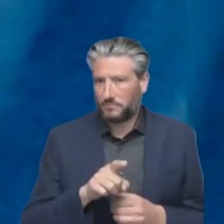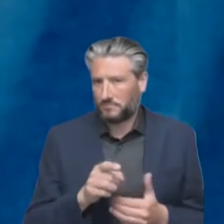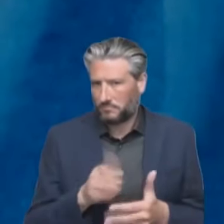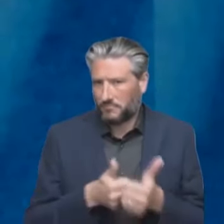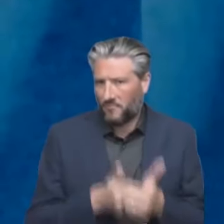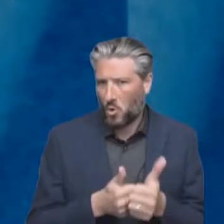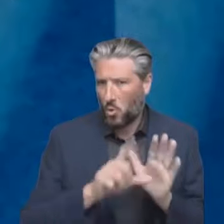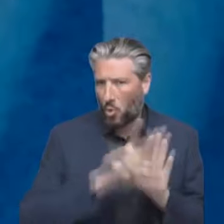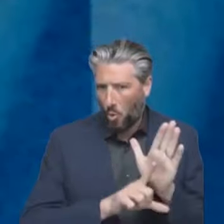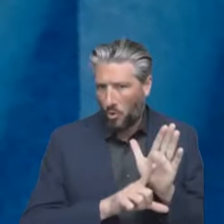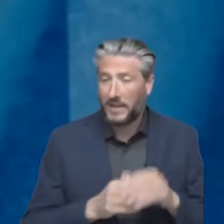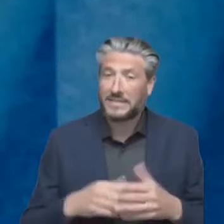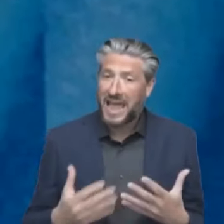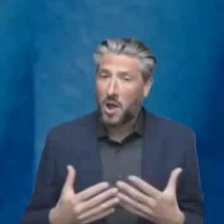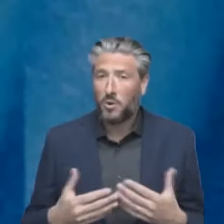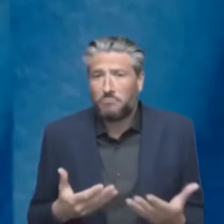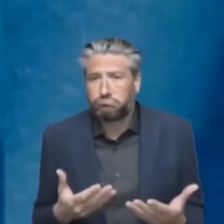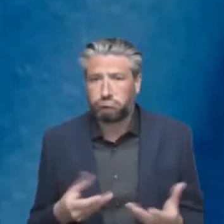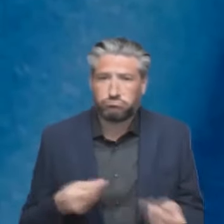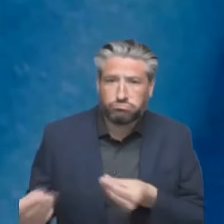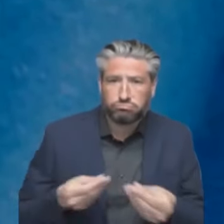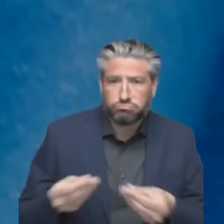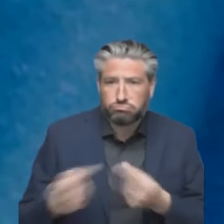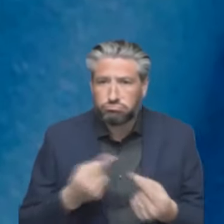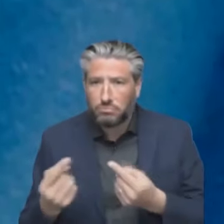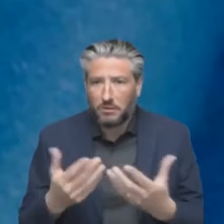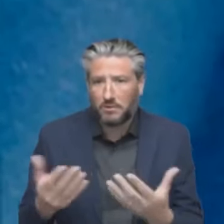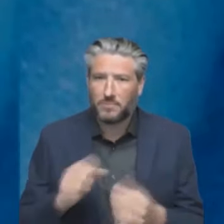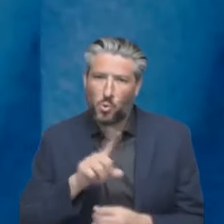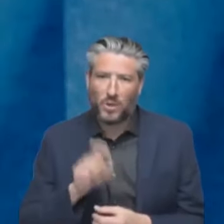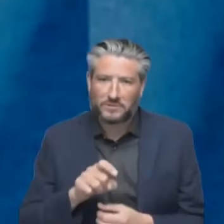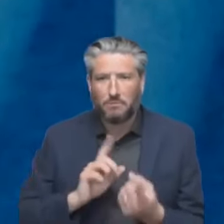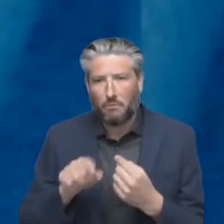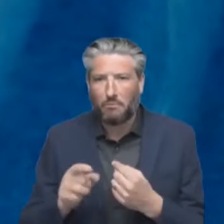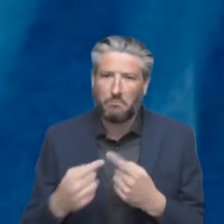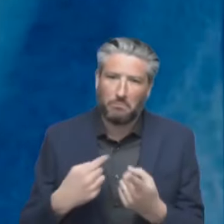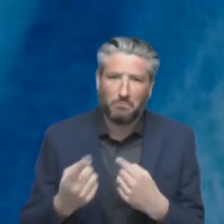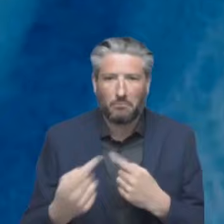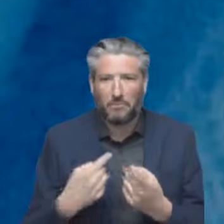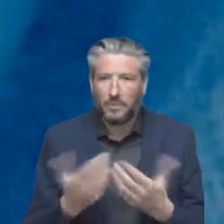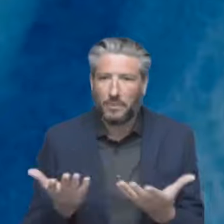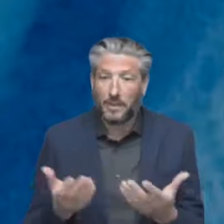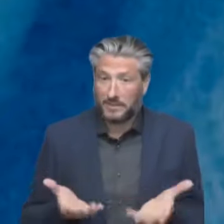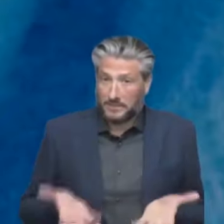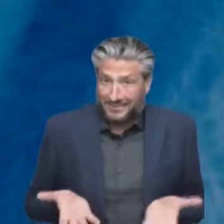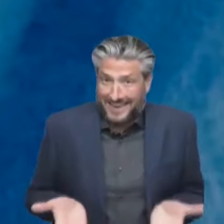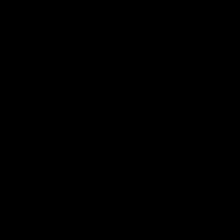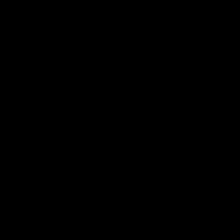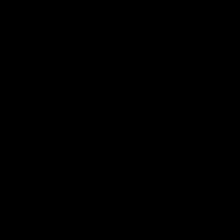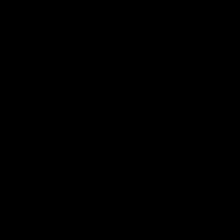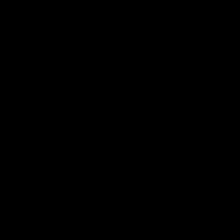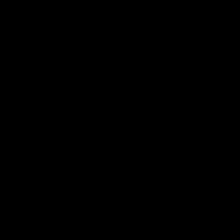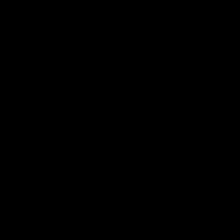that we decided to set up with you, and we are still receiving a number of questions at this very moment. Of course,